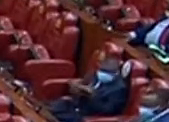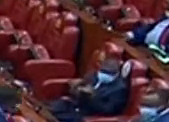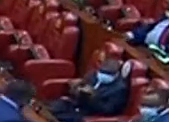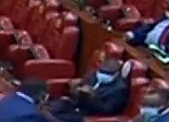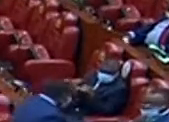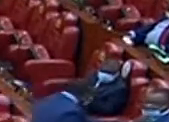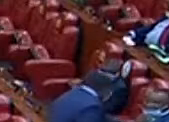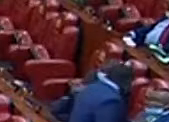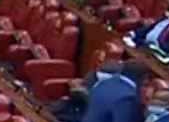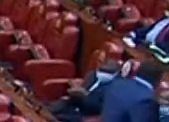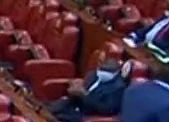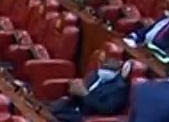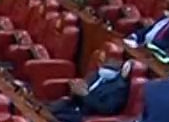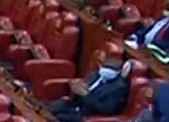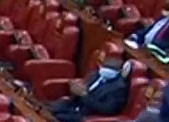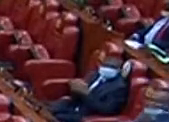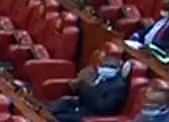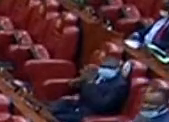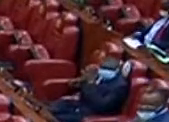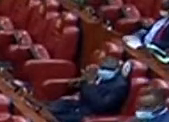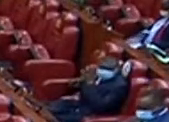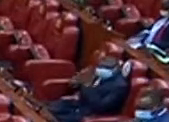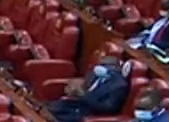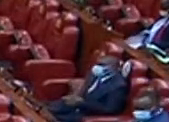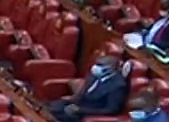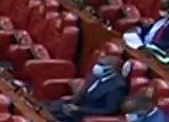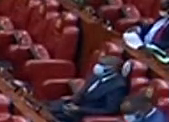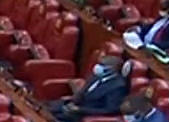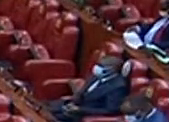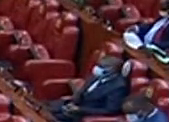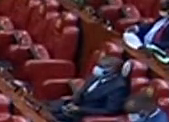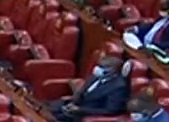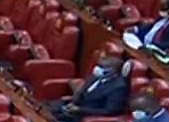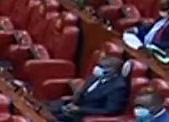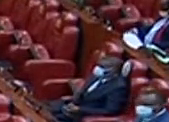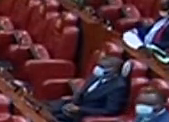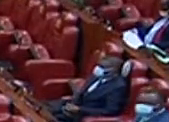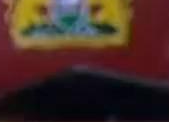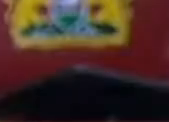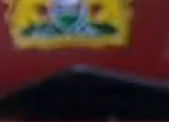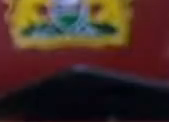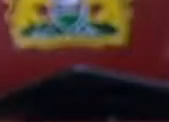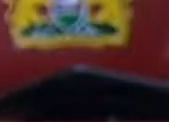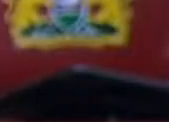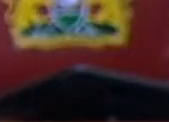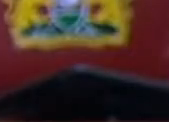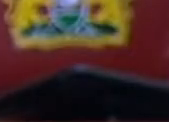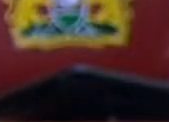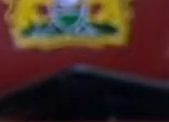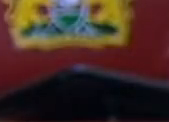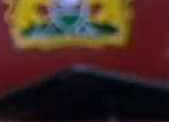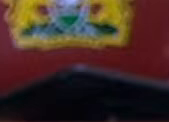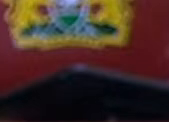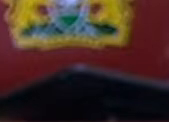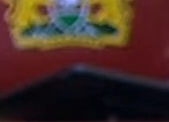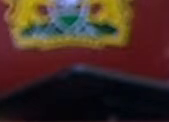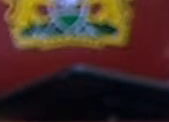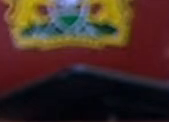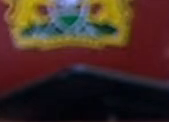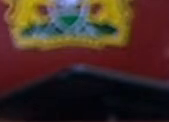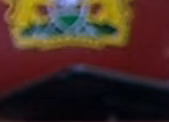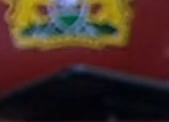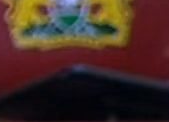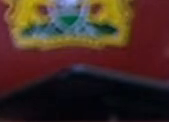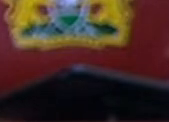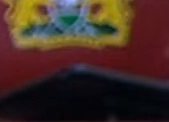Mukwe Lusweti. And most importantly, Mr. Speaker, I want to thank you as the Chairman of Parliamentary